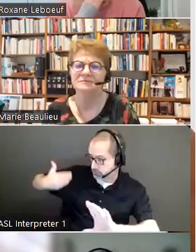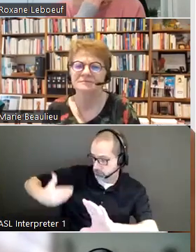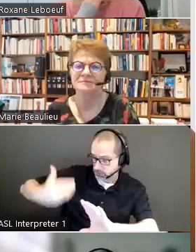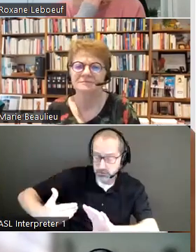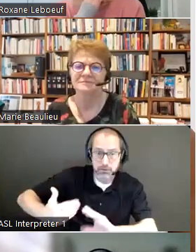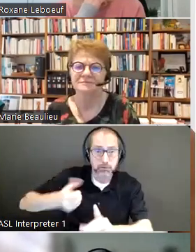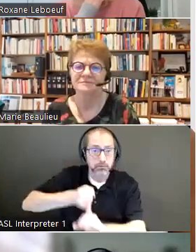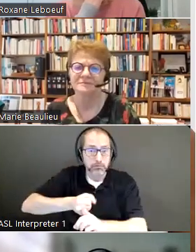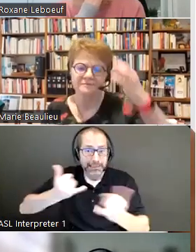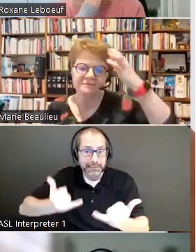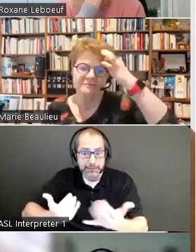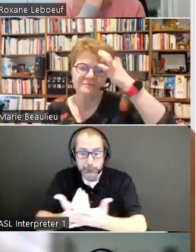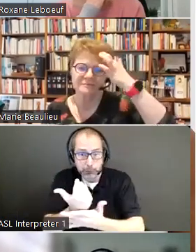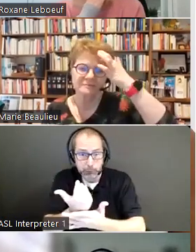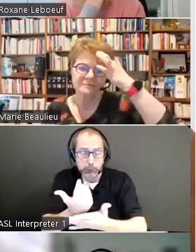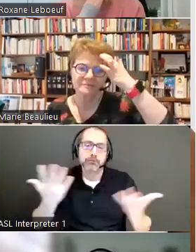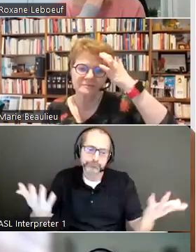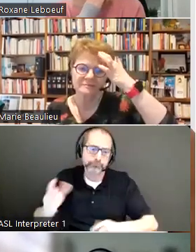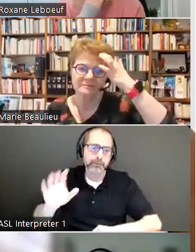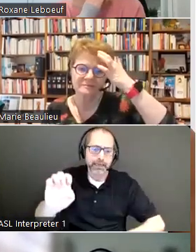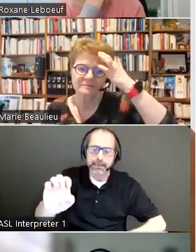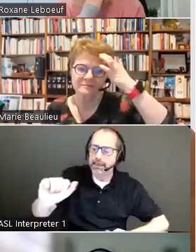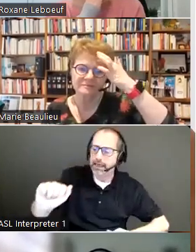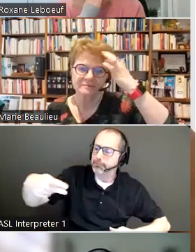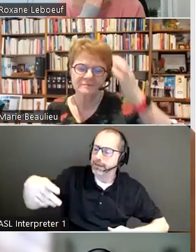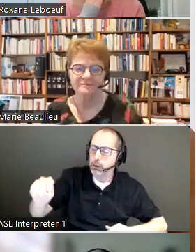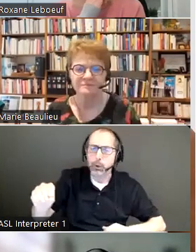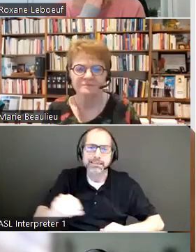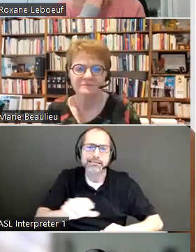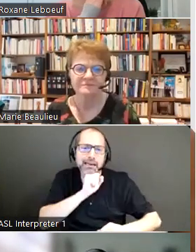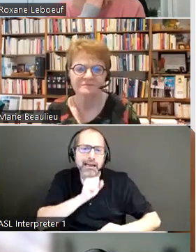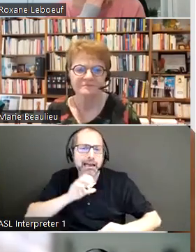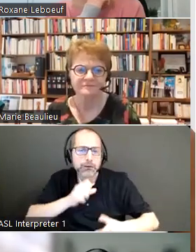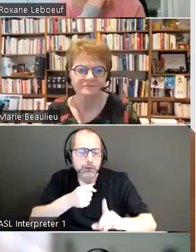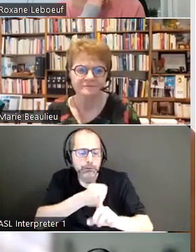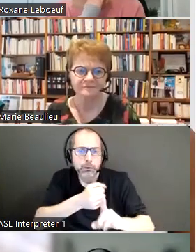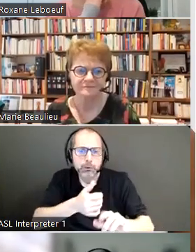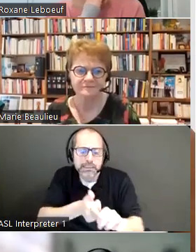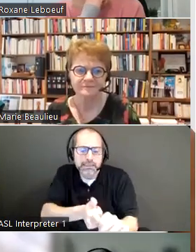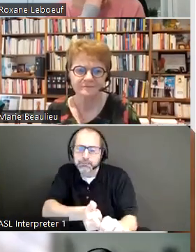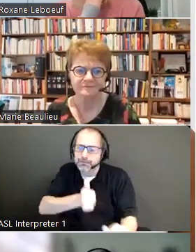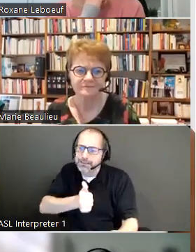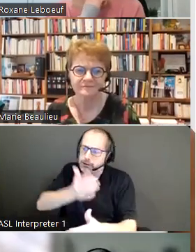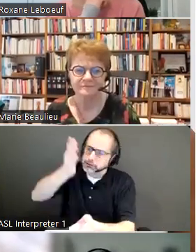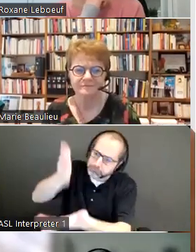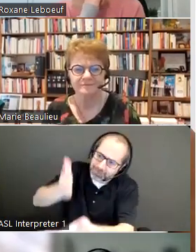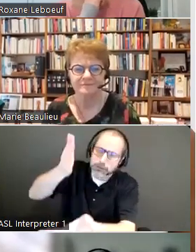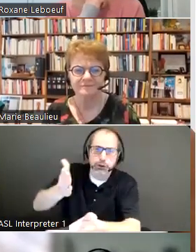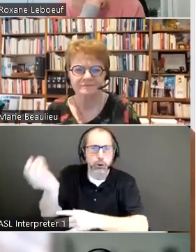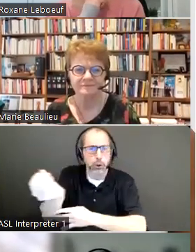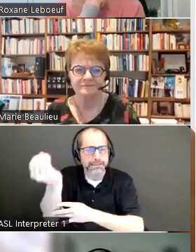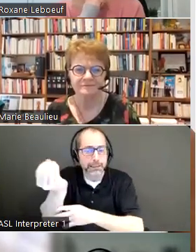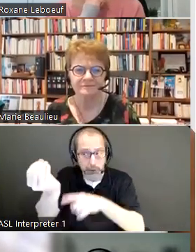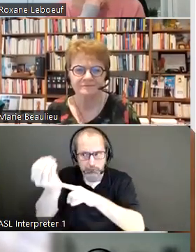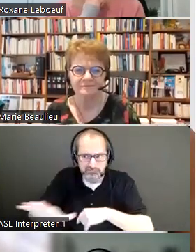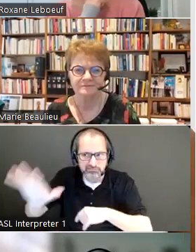organizations. So Elder Abuse Prevention Ontario has been around for many, many years, over 20 years. And our vision really is to